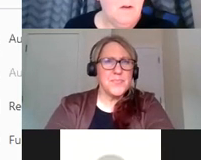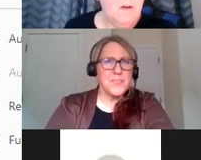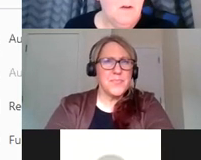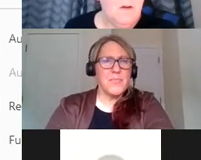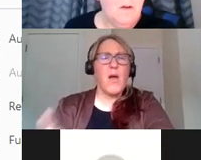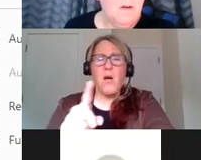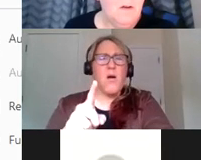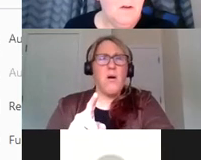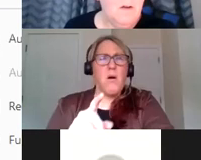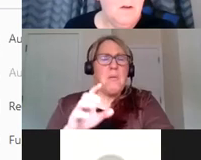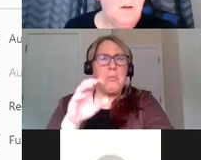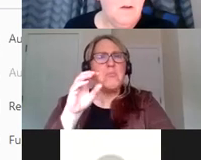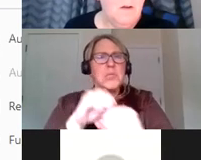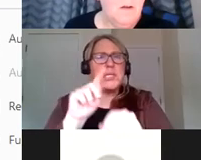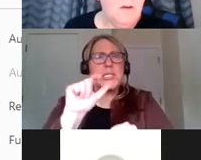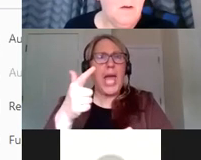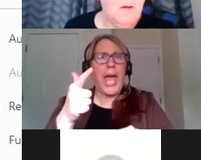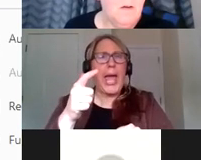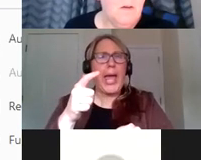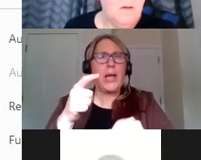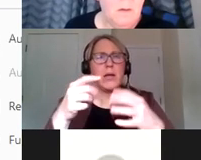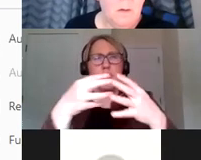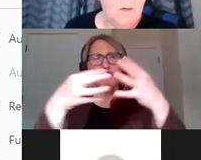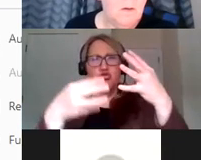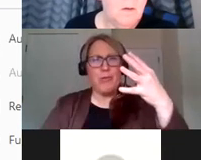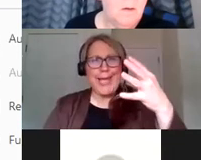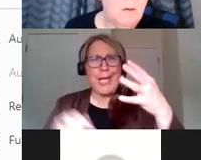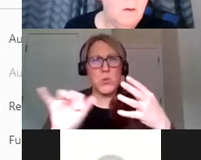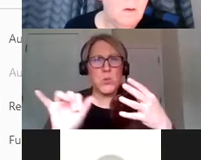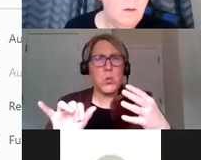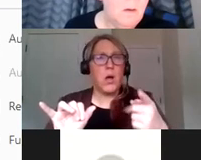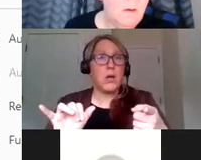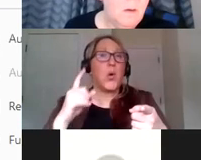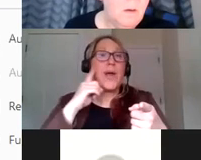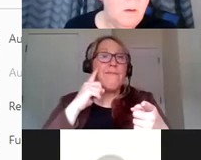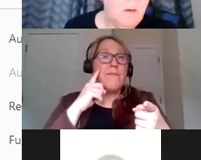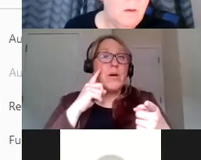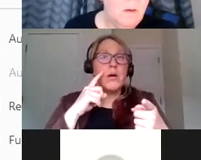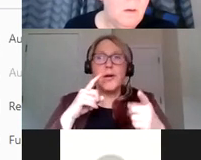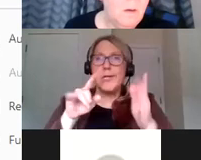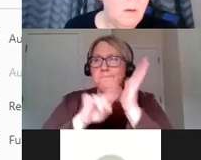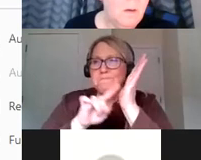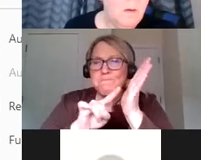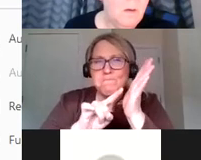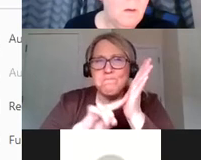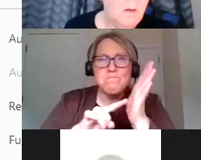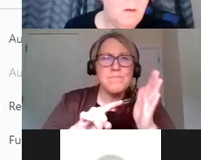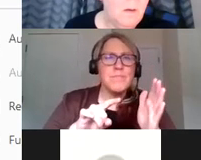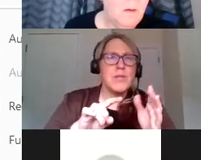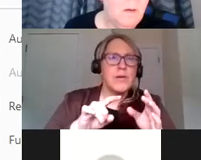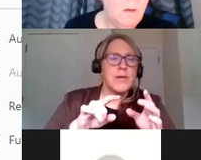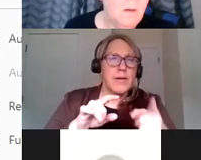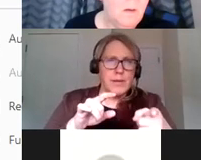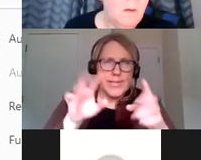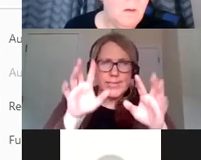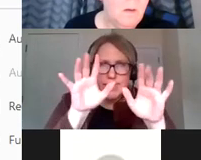you can do it in the tag tree too, because that's where it was. So if you kind of dig deep down, hit the carrots, right? So